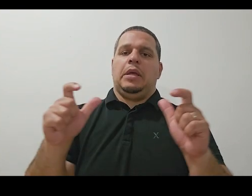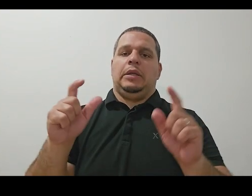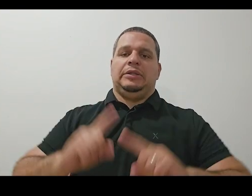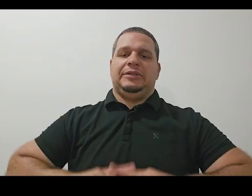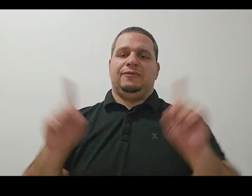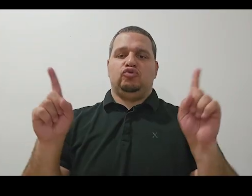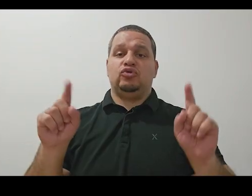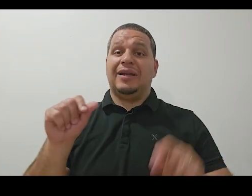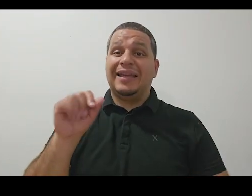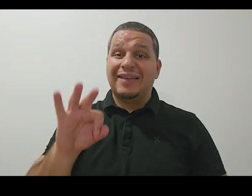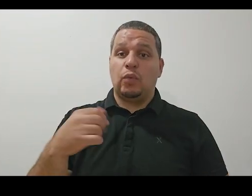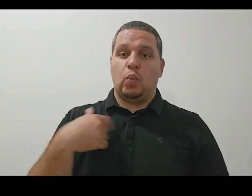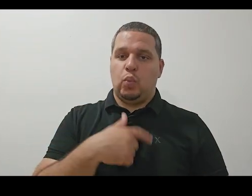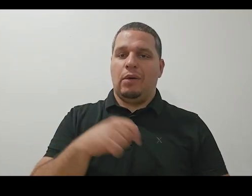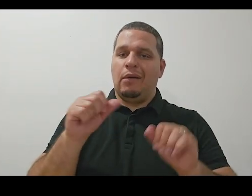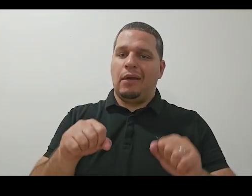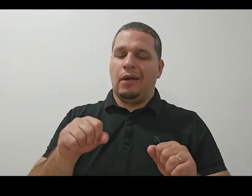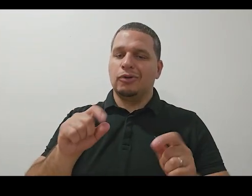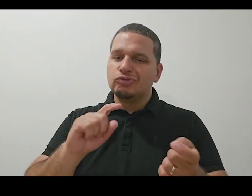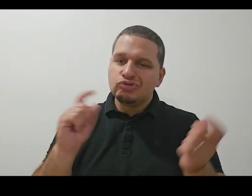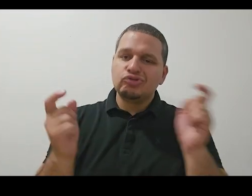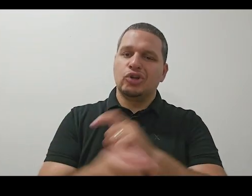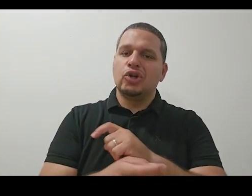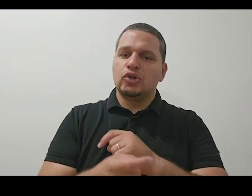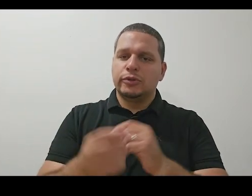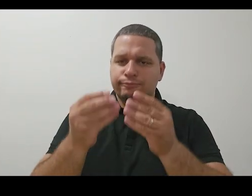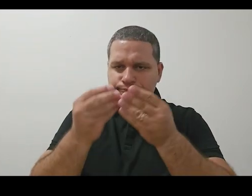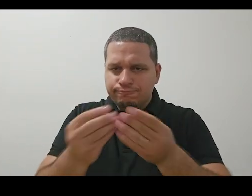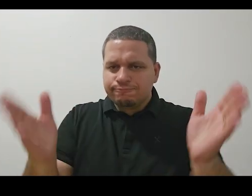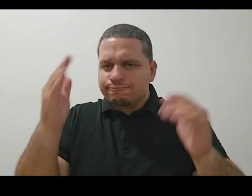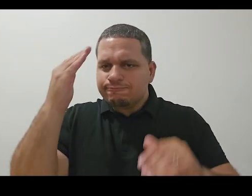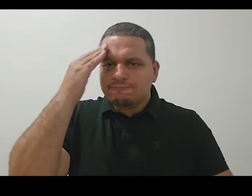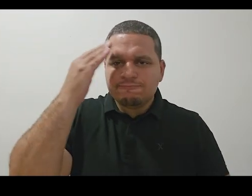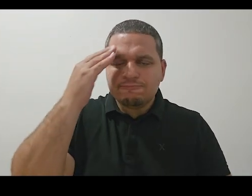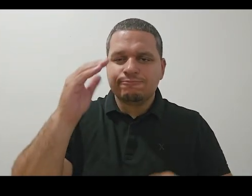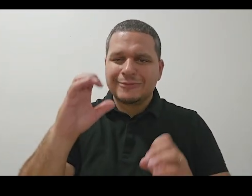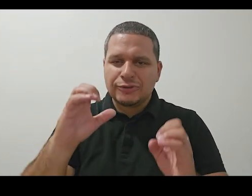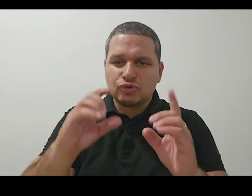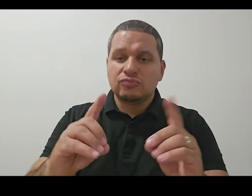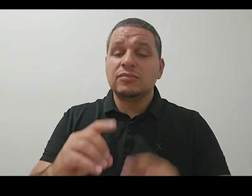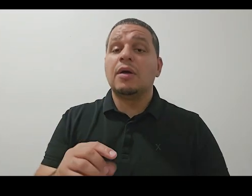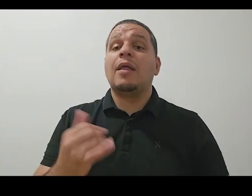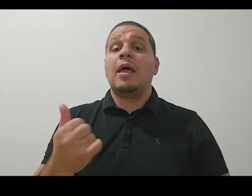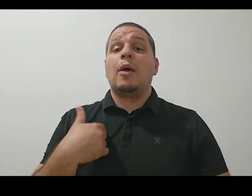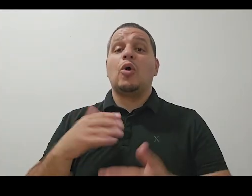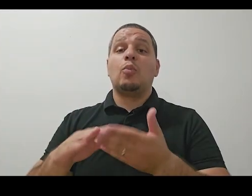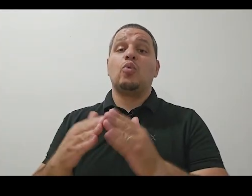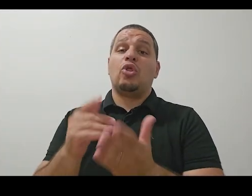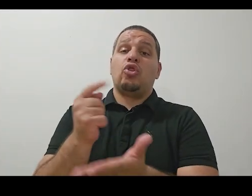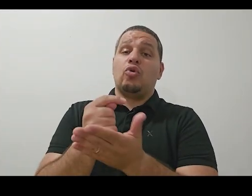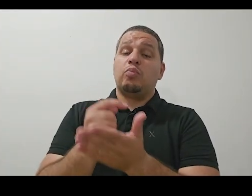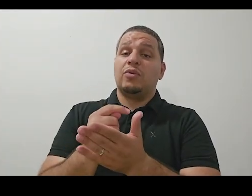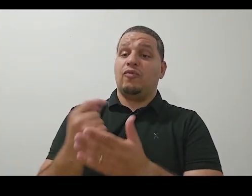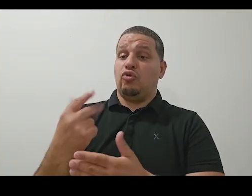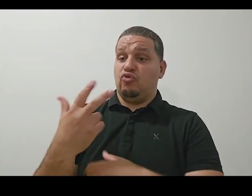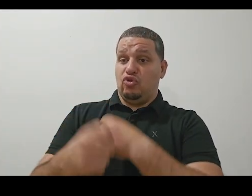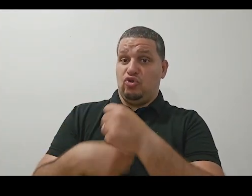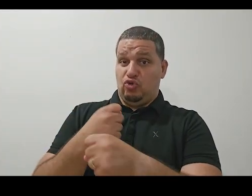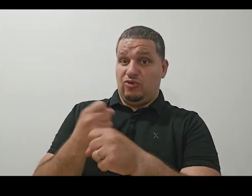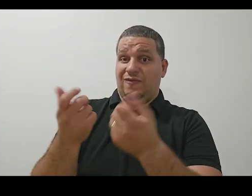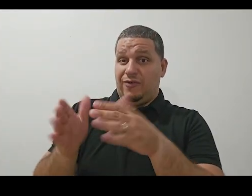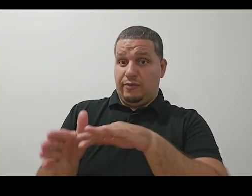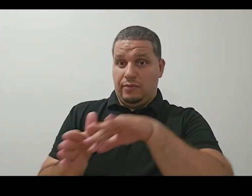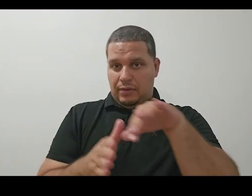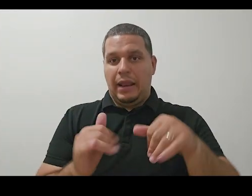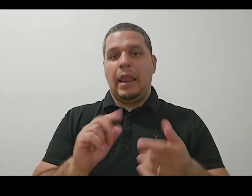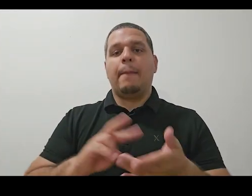if we can change that. So then, after being a community therapist for another 3 years, then I became a solo